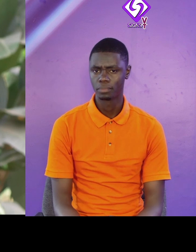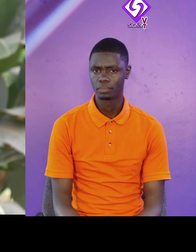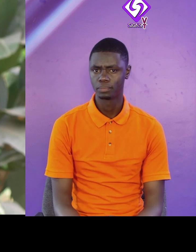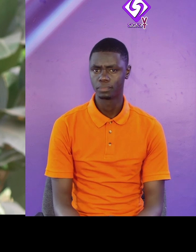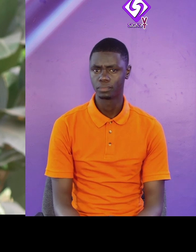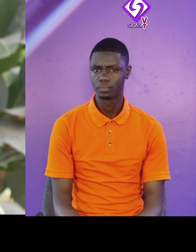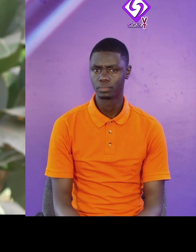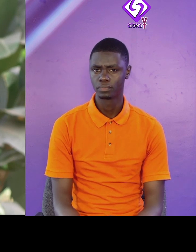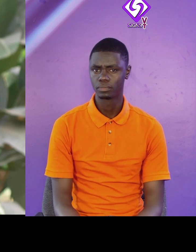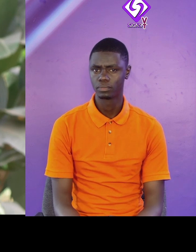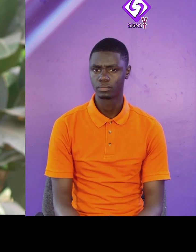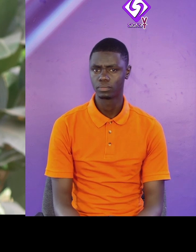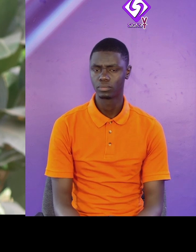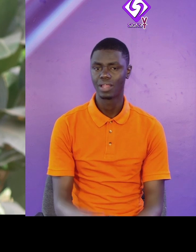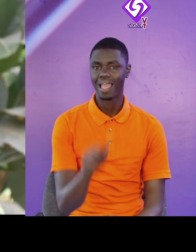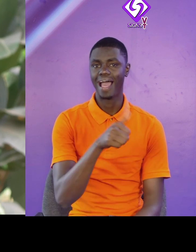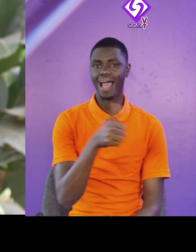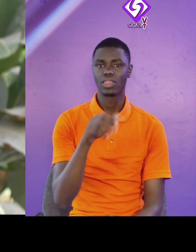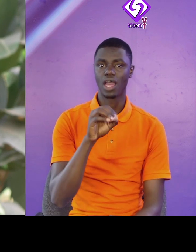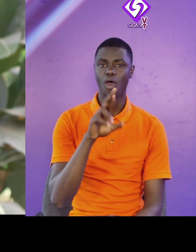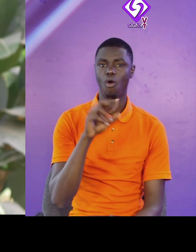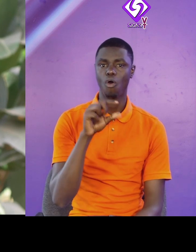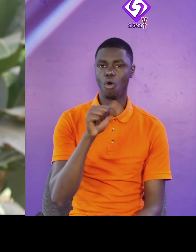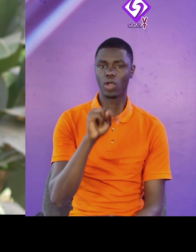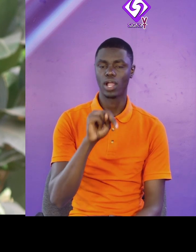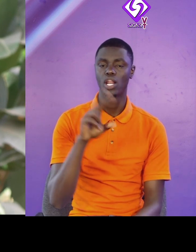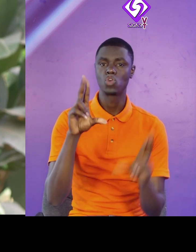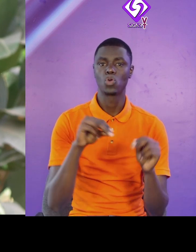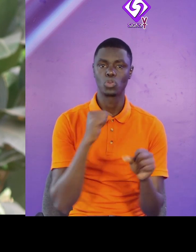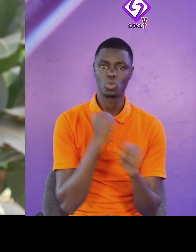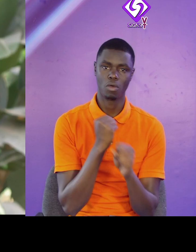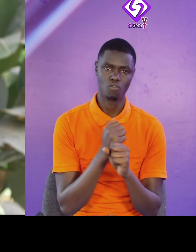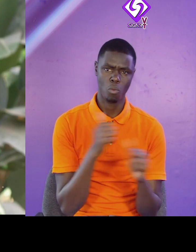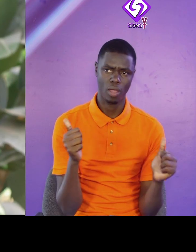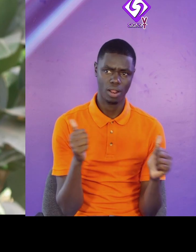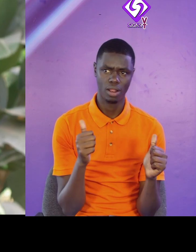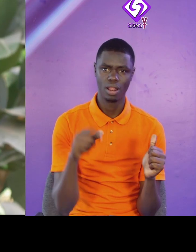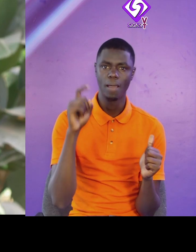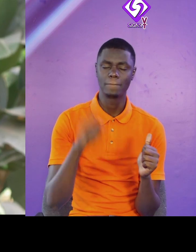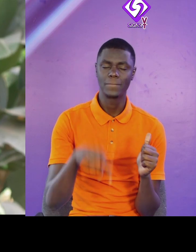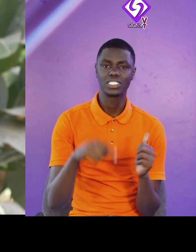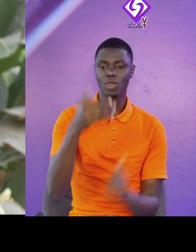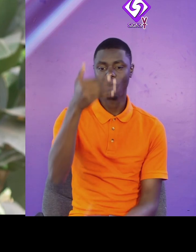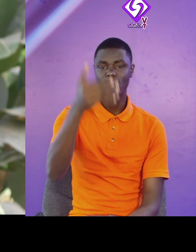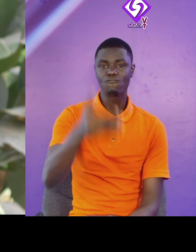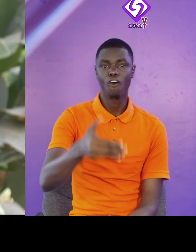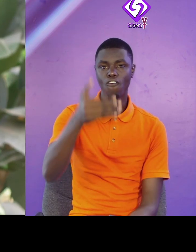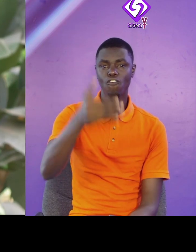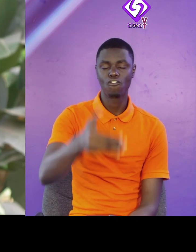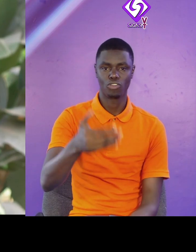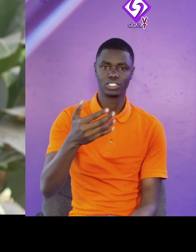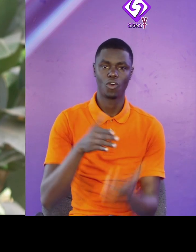our other organs from not performing as they should. So it should be at the forefront.